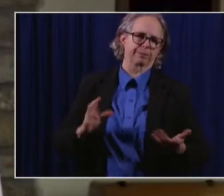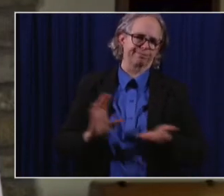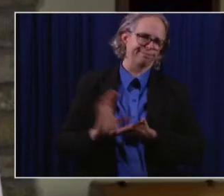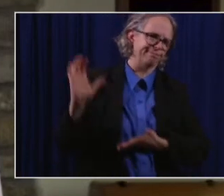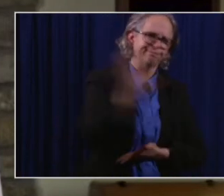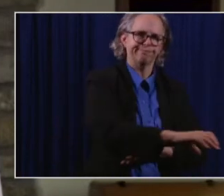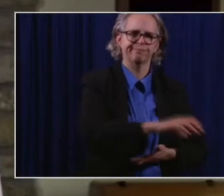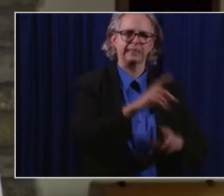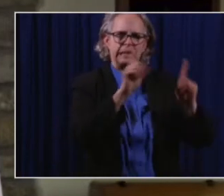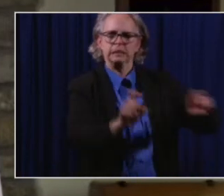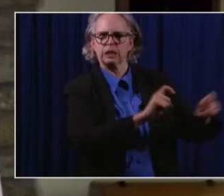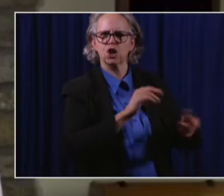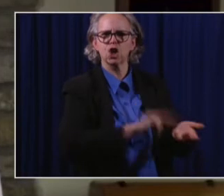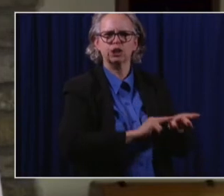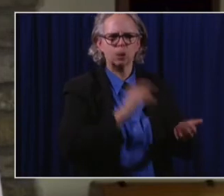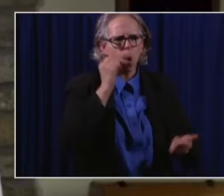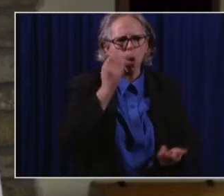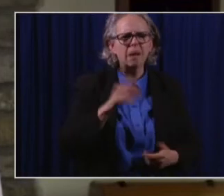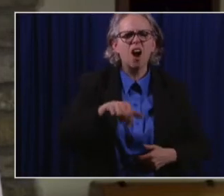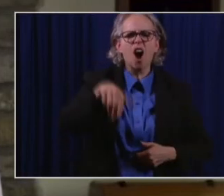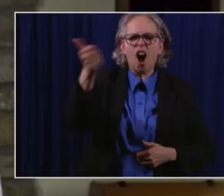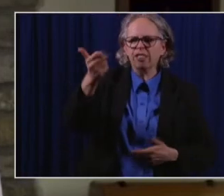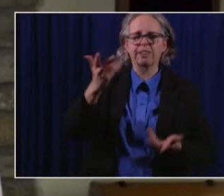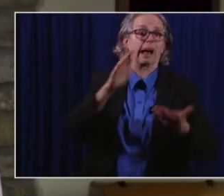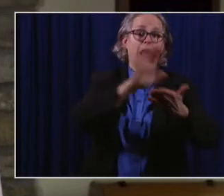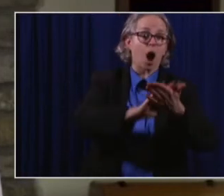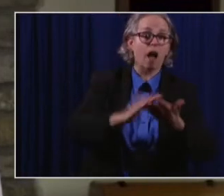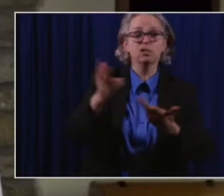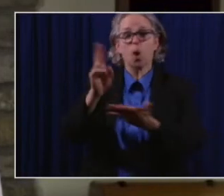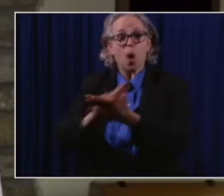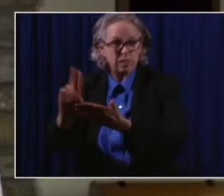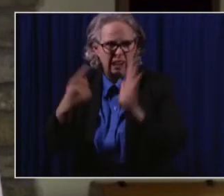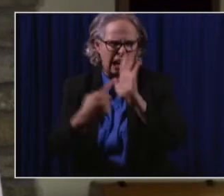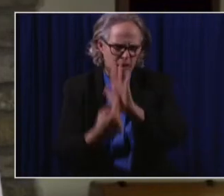them. Some of our colleges are going to use them as well to